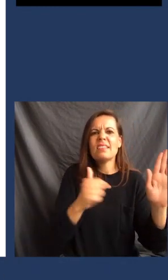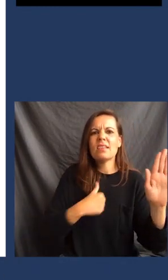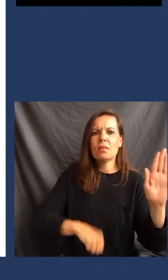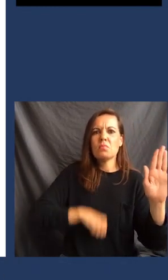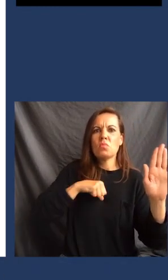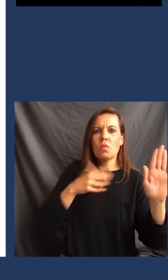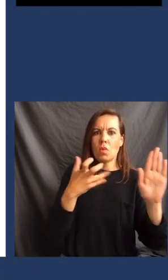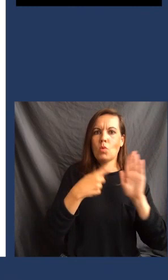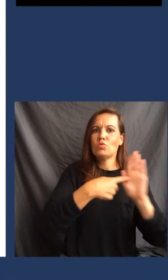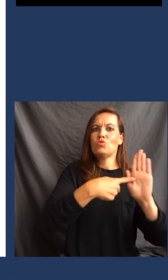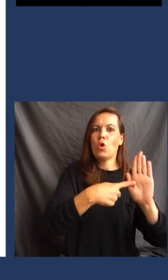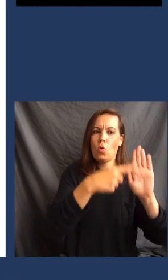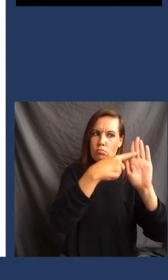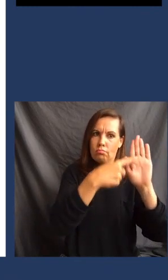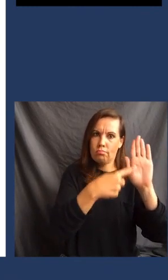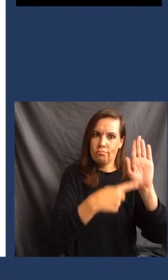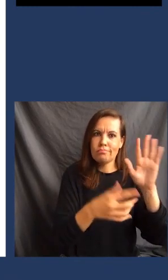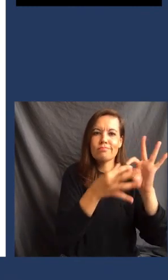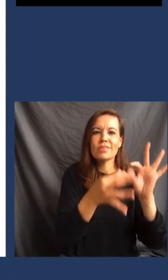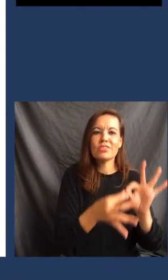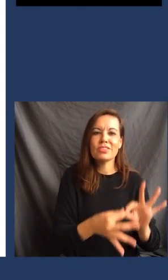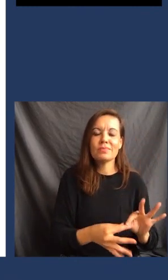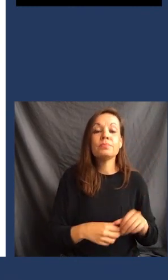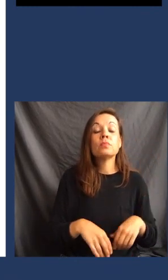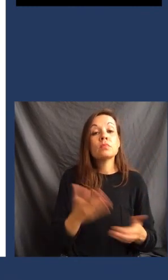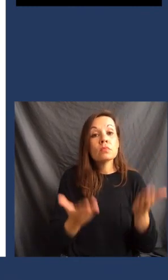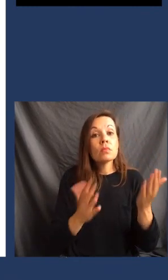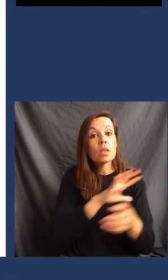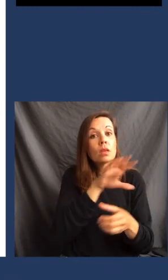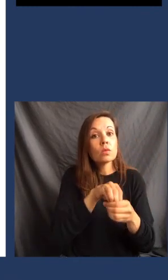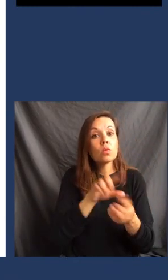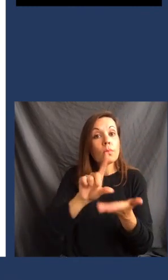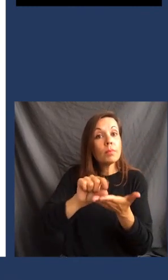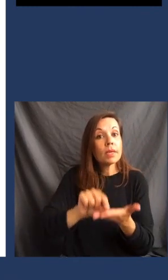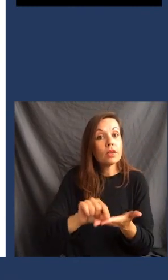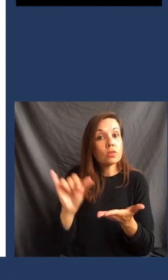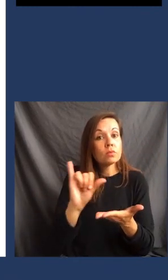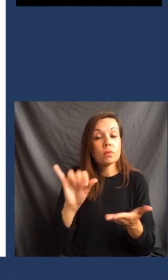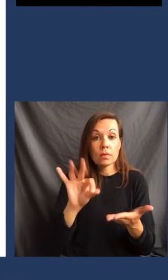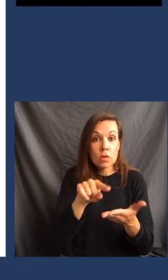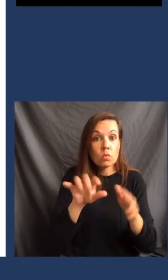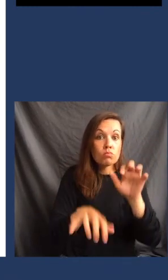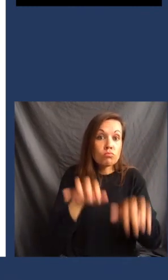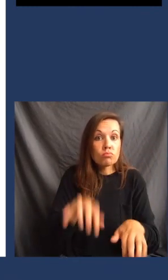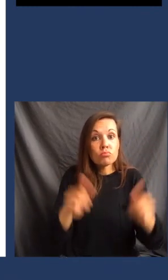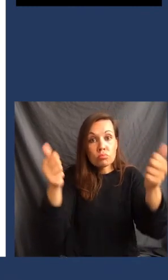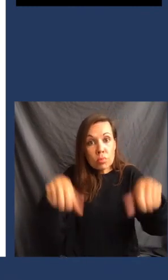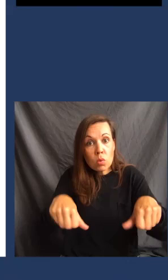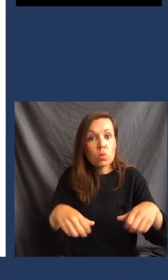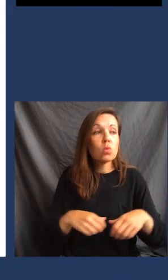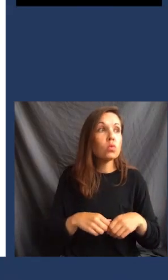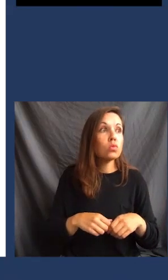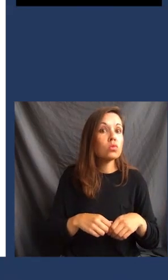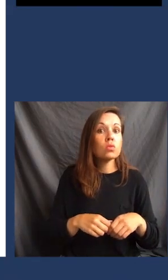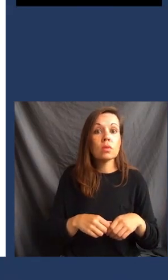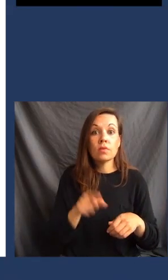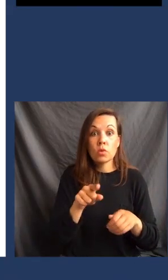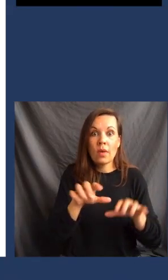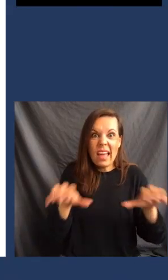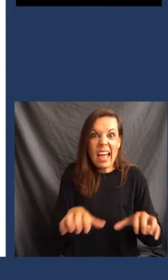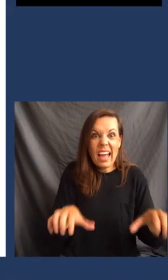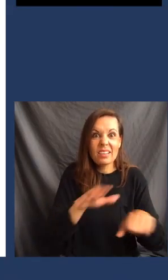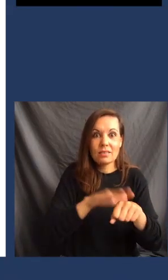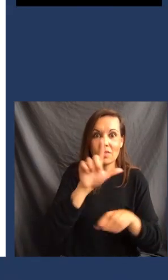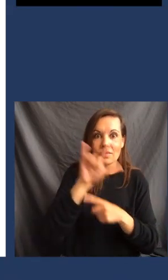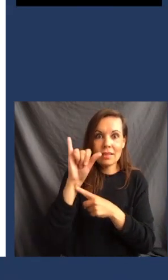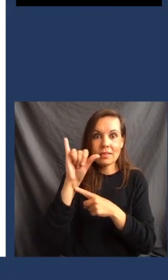showcase. You also may want to include publications as well. If you like to write blog posts, if you're very active on LinkedIn and